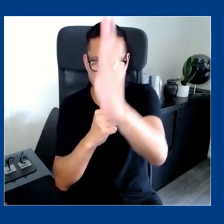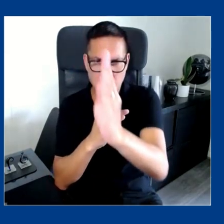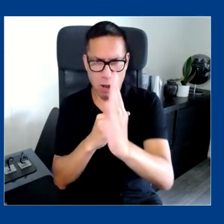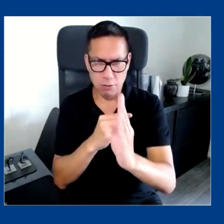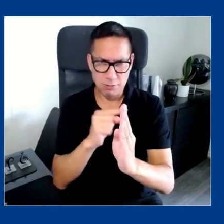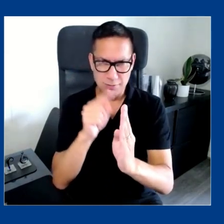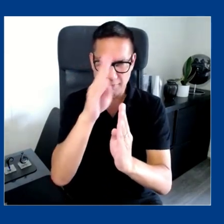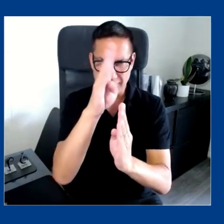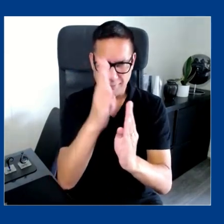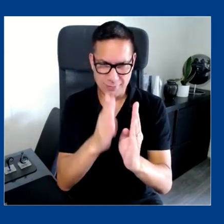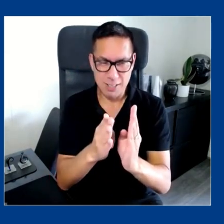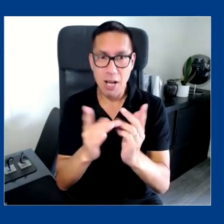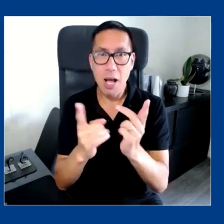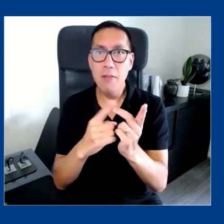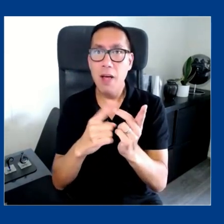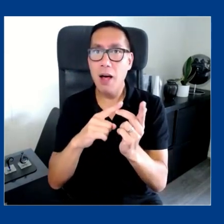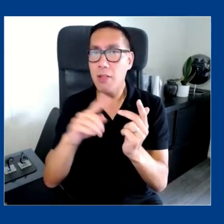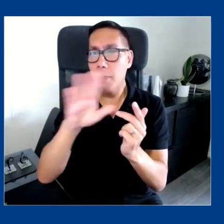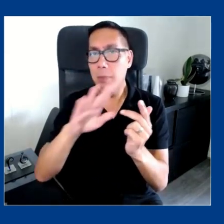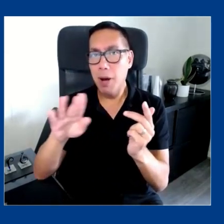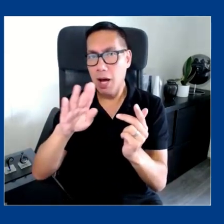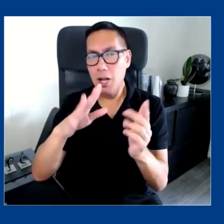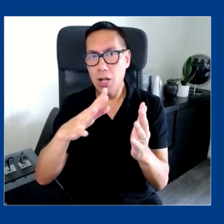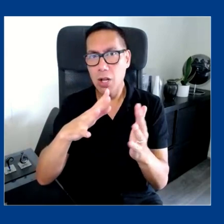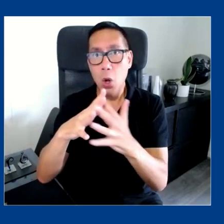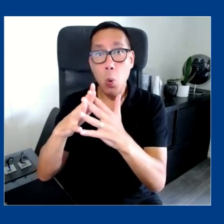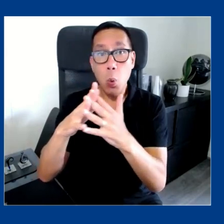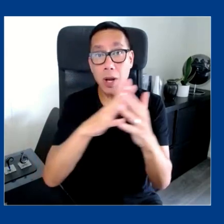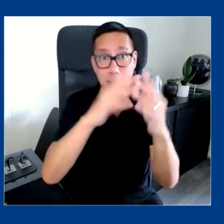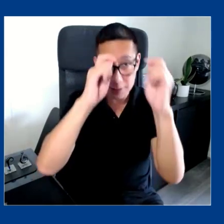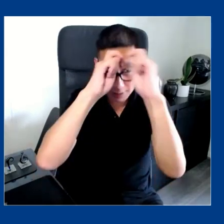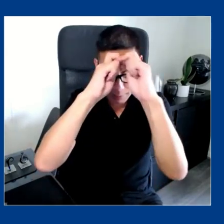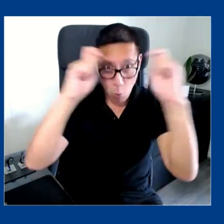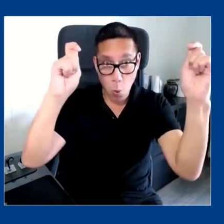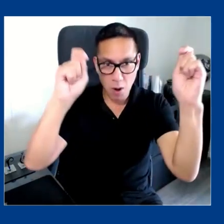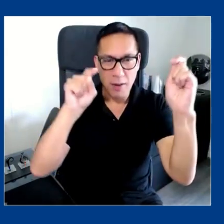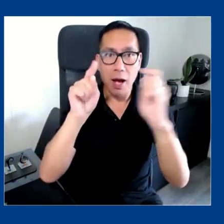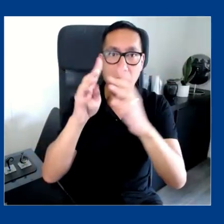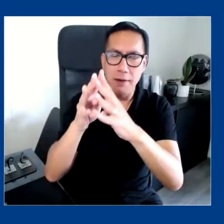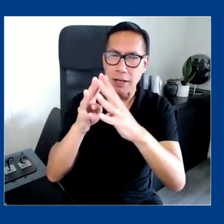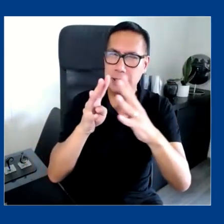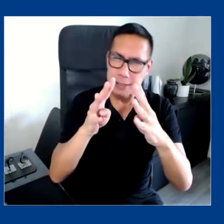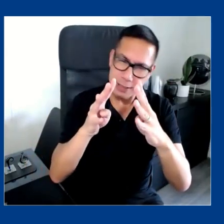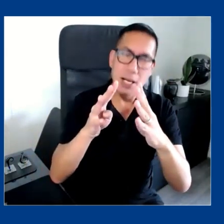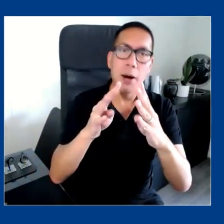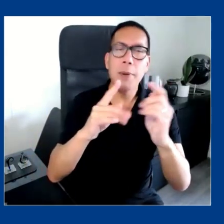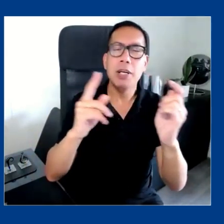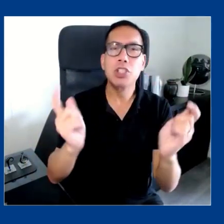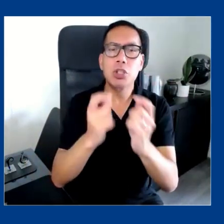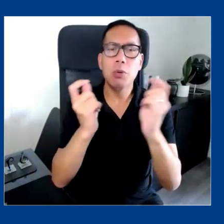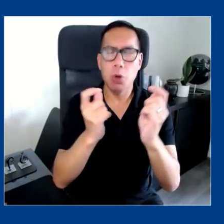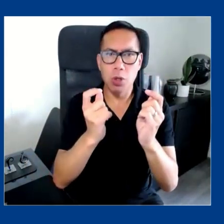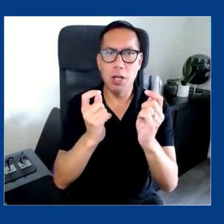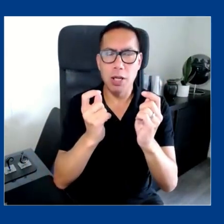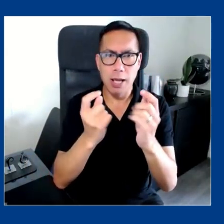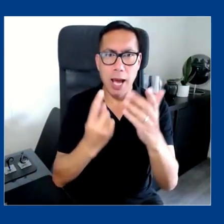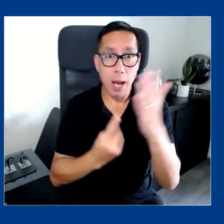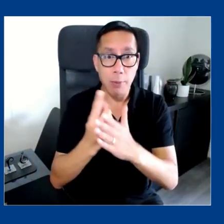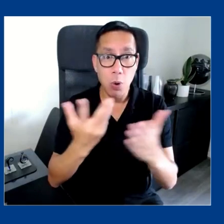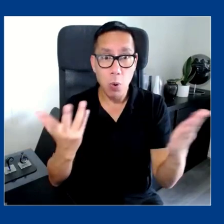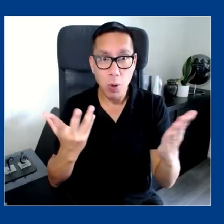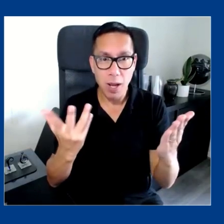other part of West Timor, they also have this tradition, but they also, the ceremony is conducted in a Christian